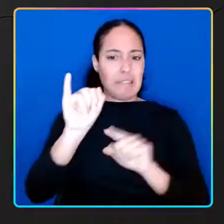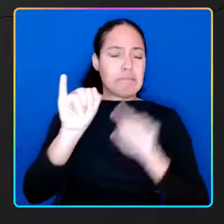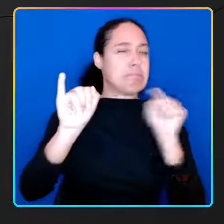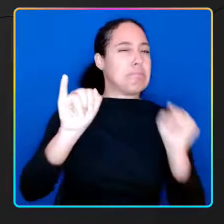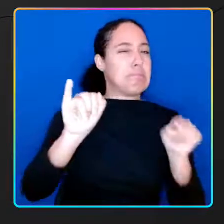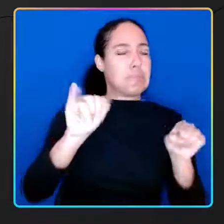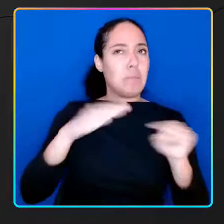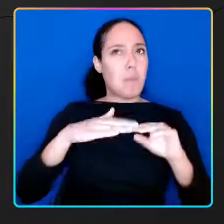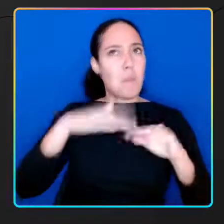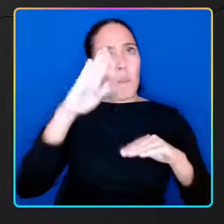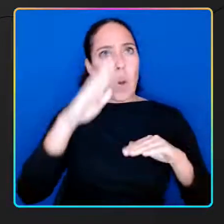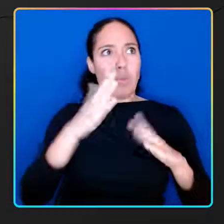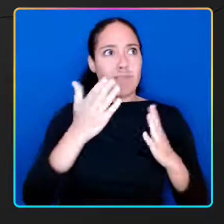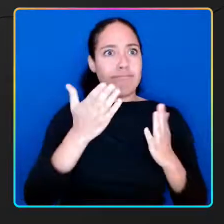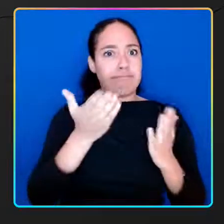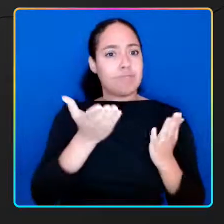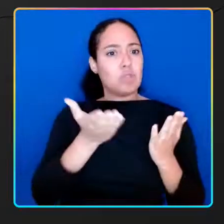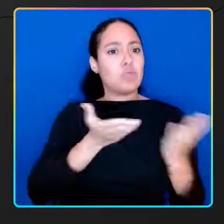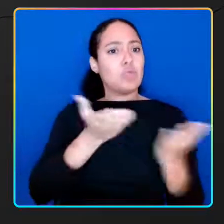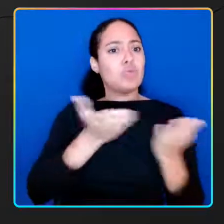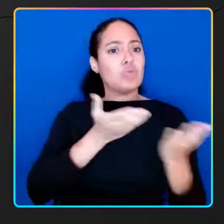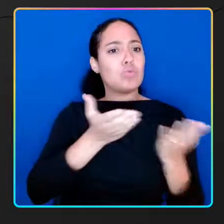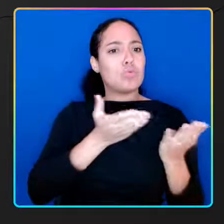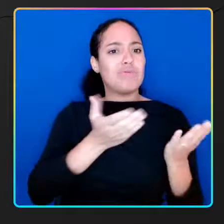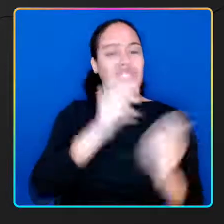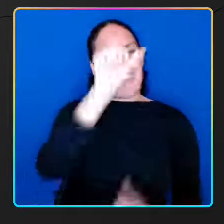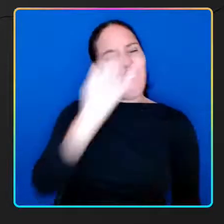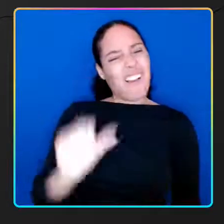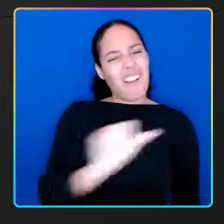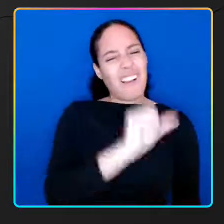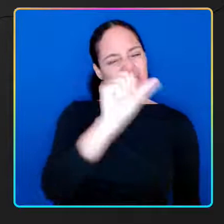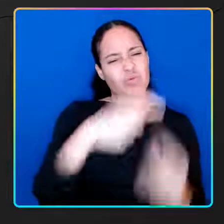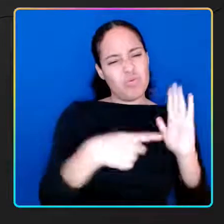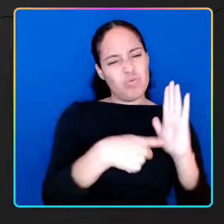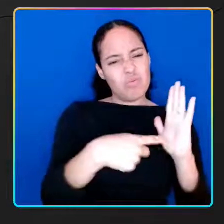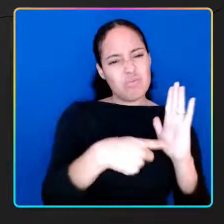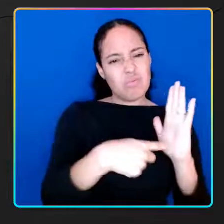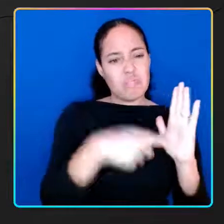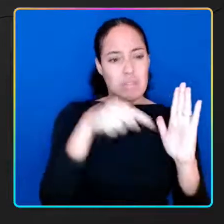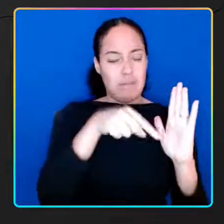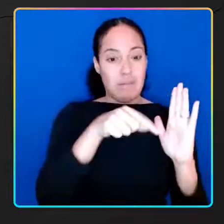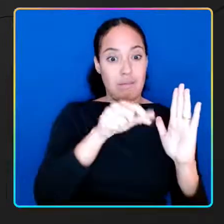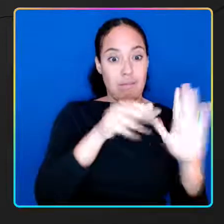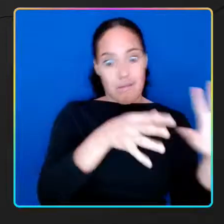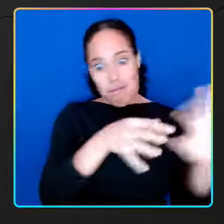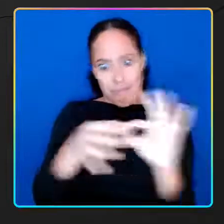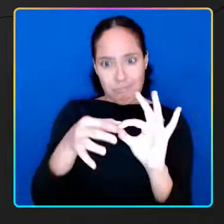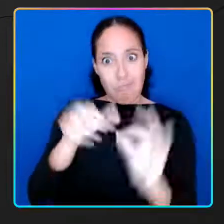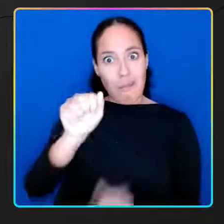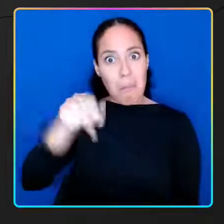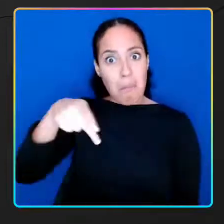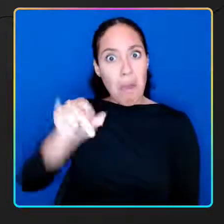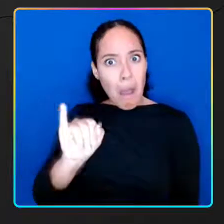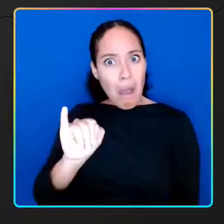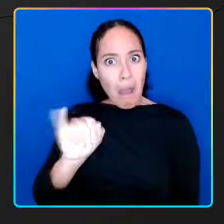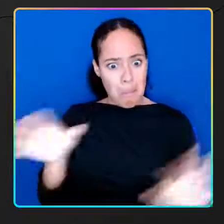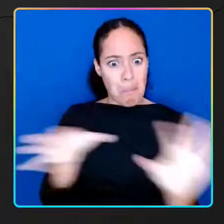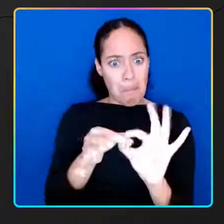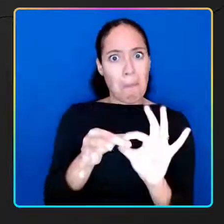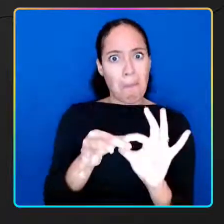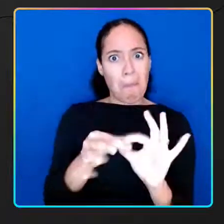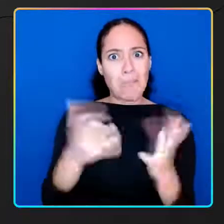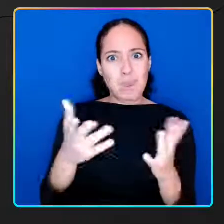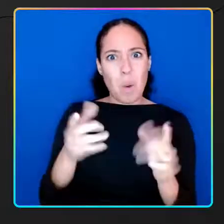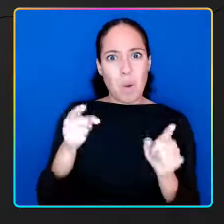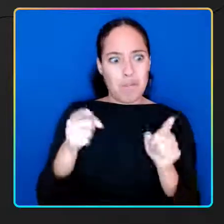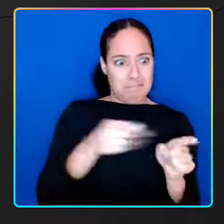so platform as a service such as Azure Cognitive Services, that's all about APIs. So really, you've not gone that far away. You've just